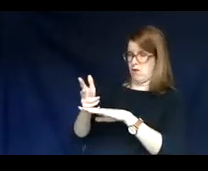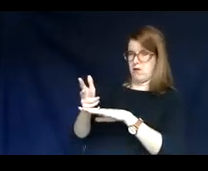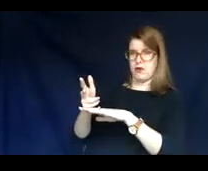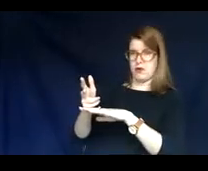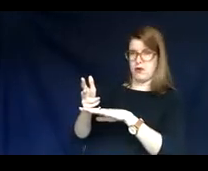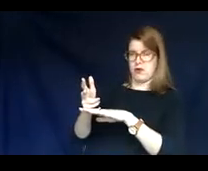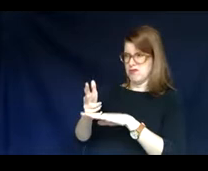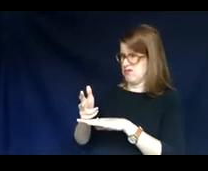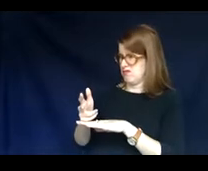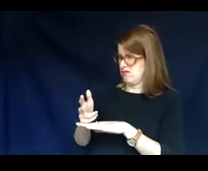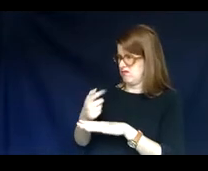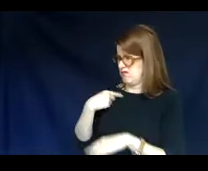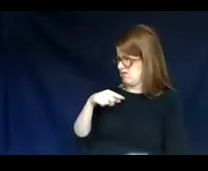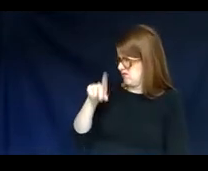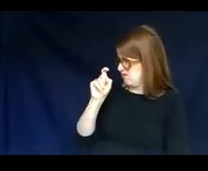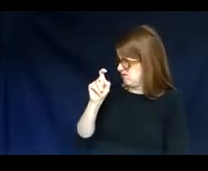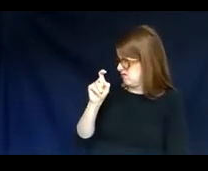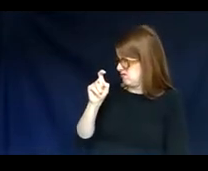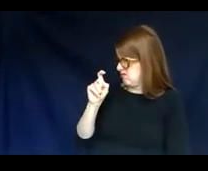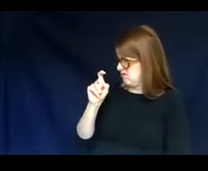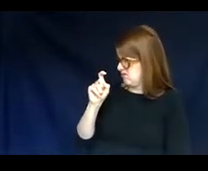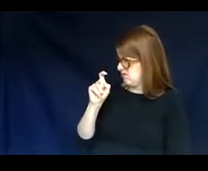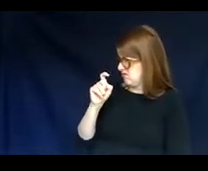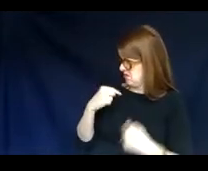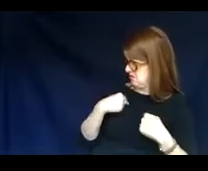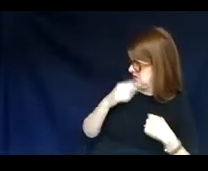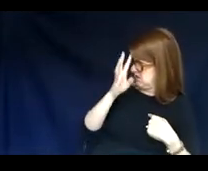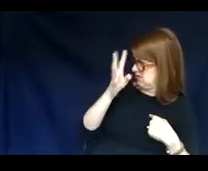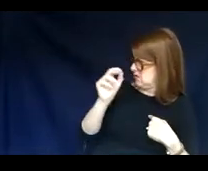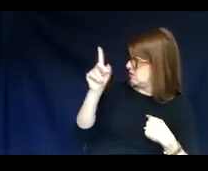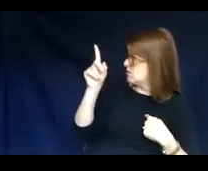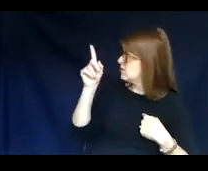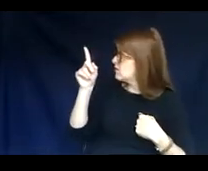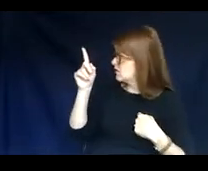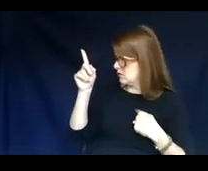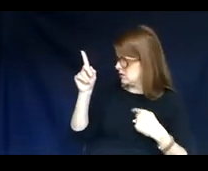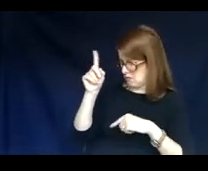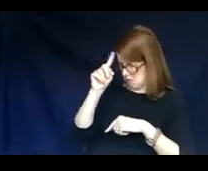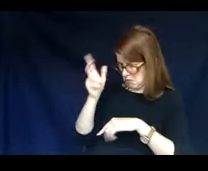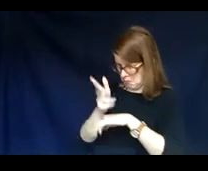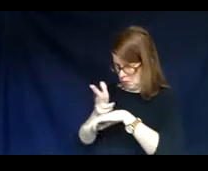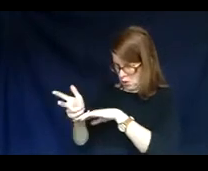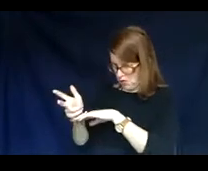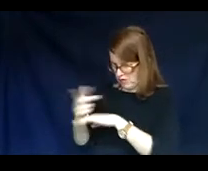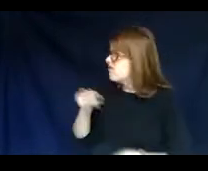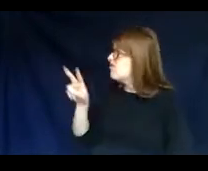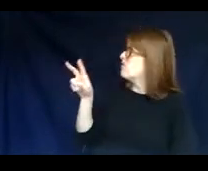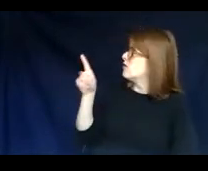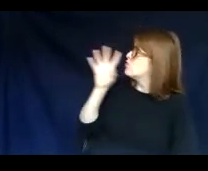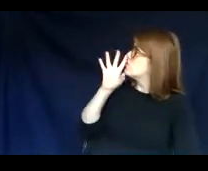I'm thinking to myself, this has got to be in my head. Pull over. And I'm thinking, are you talking